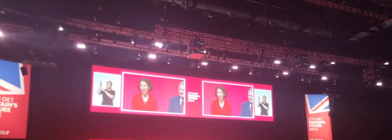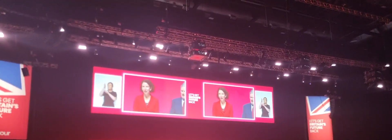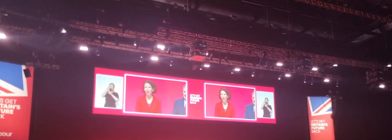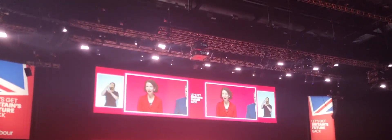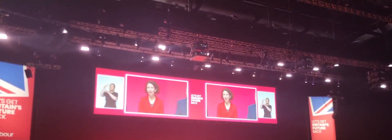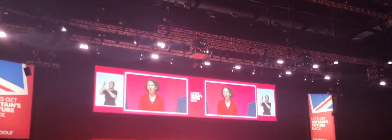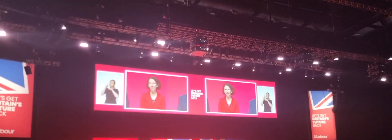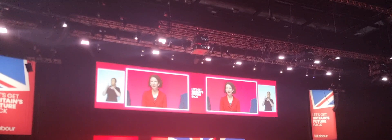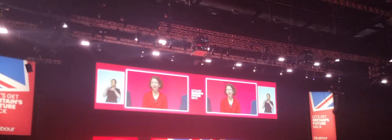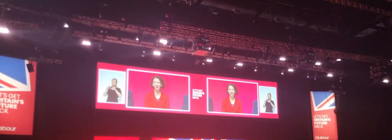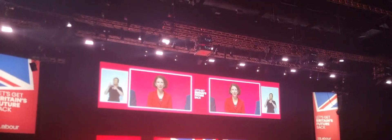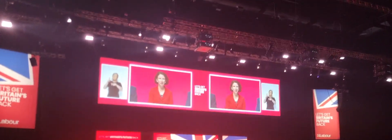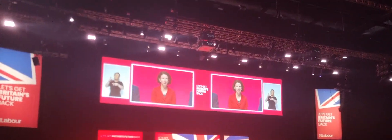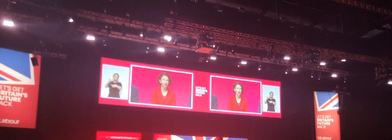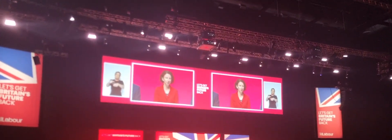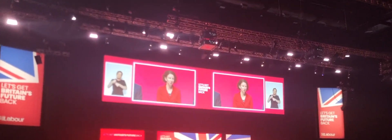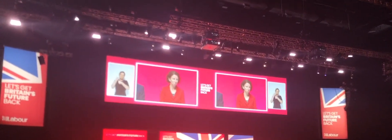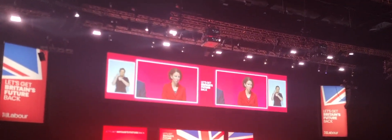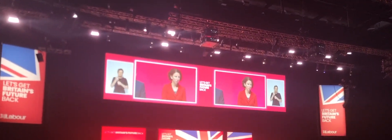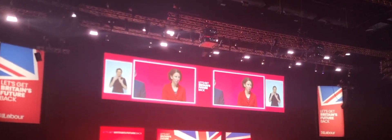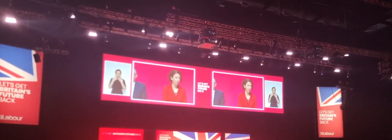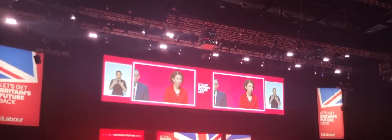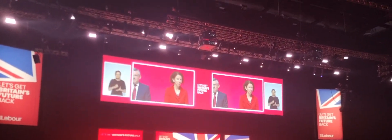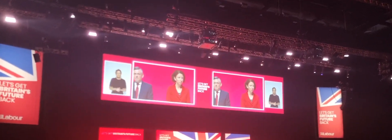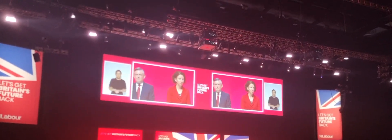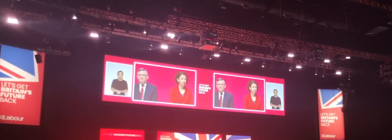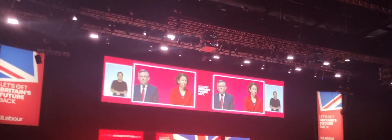flag flying here.